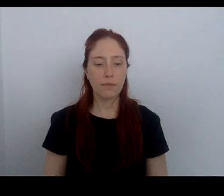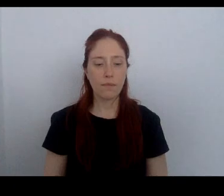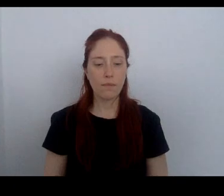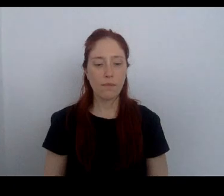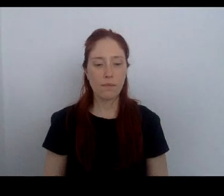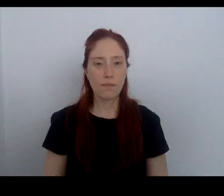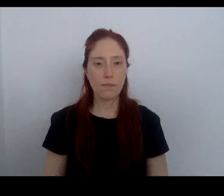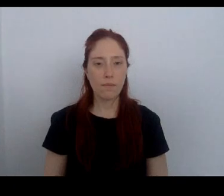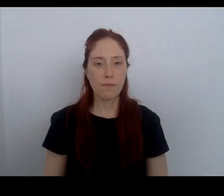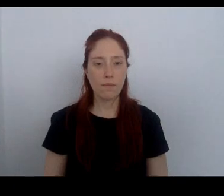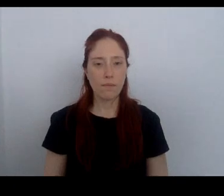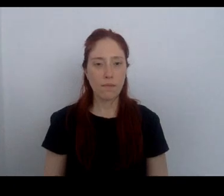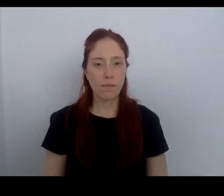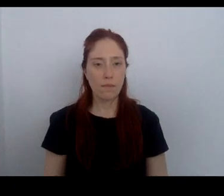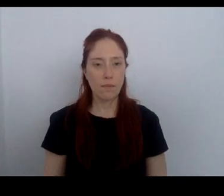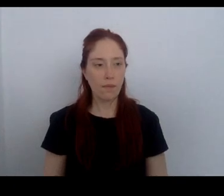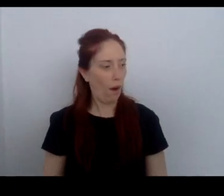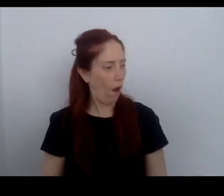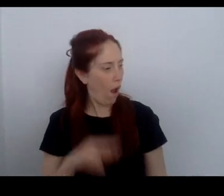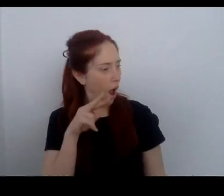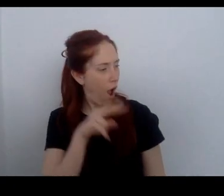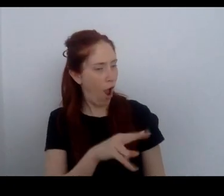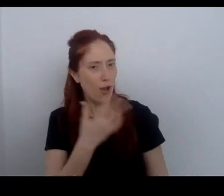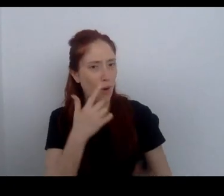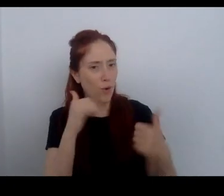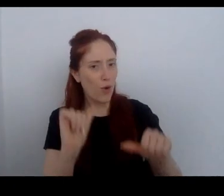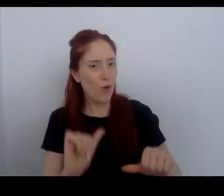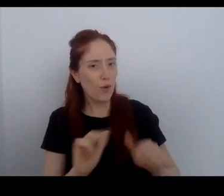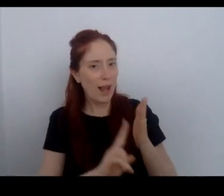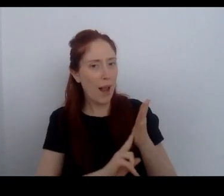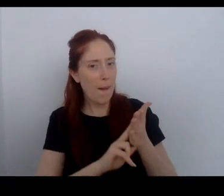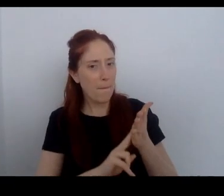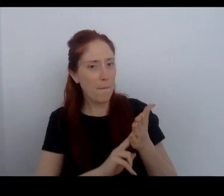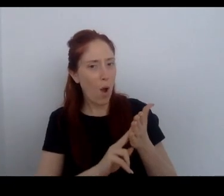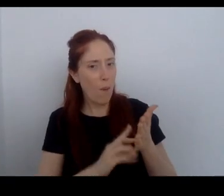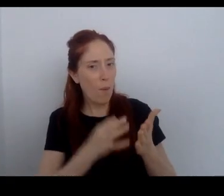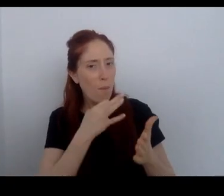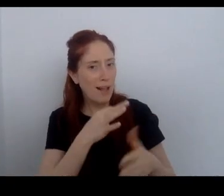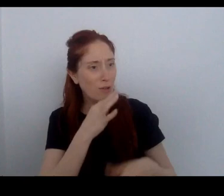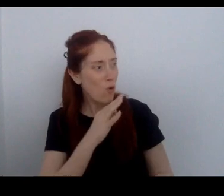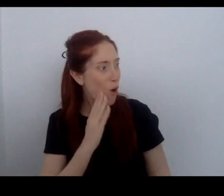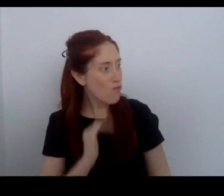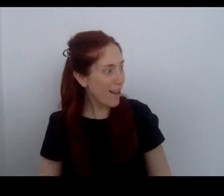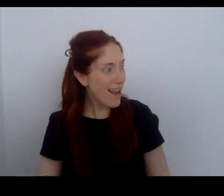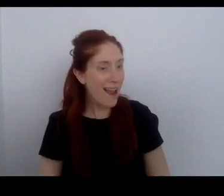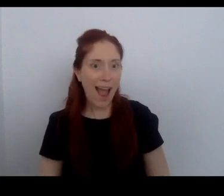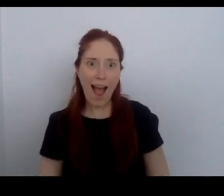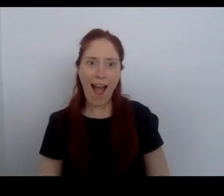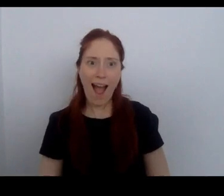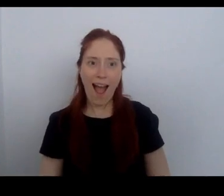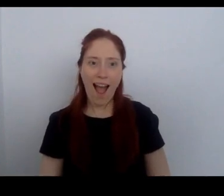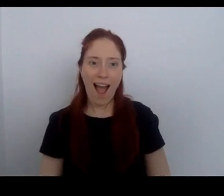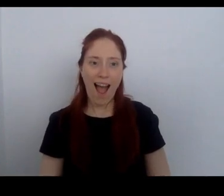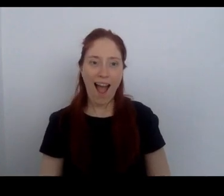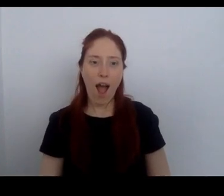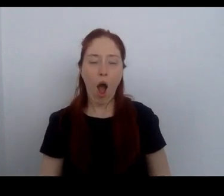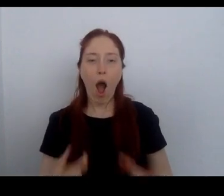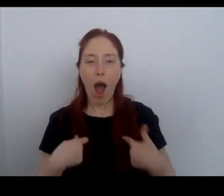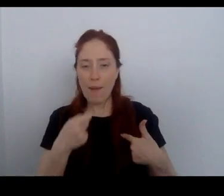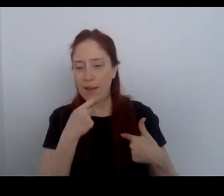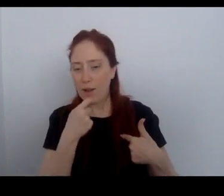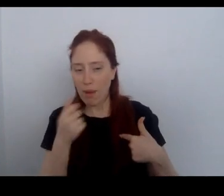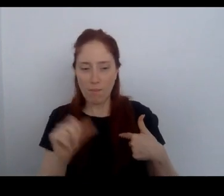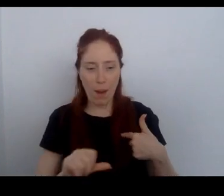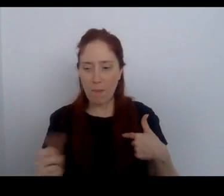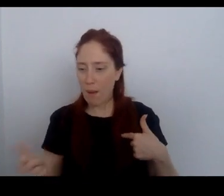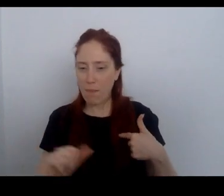You're already on to the purple, John. Yes. I'm sorry. No, you're going a bit more back and forth. I'll go back and forth,